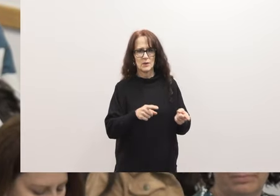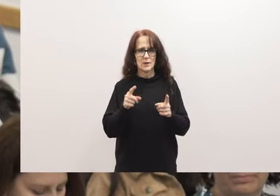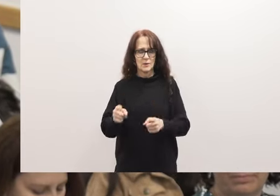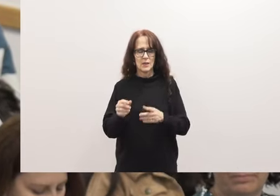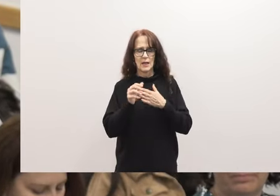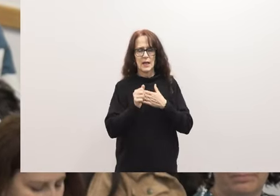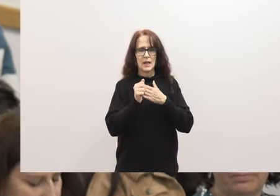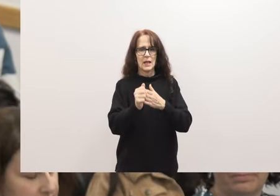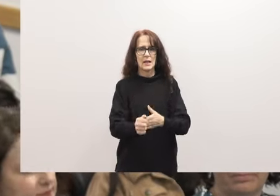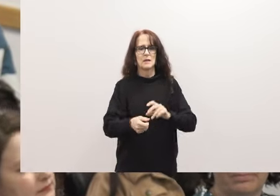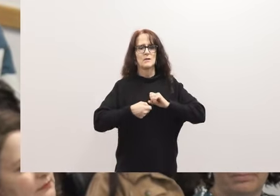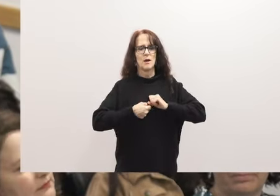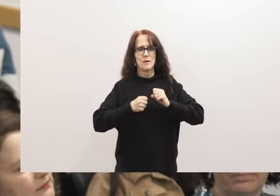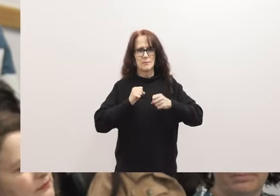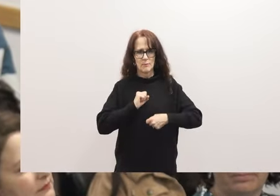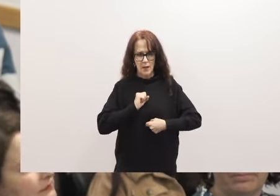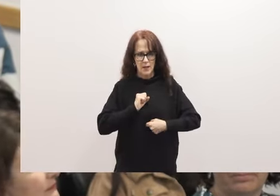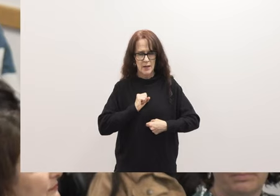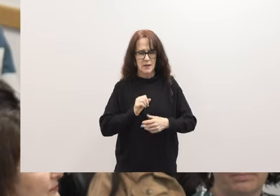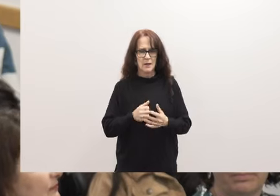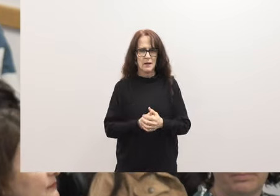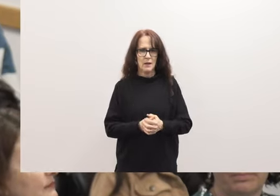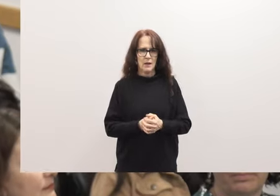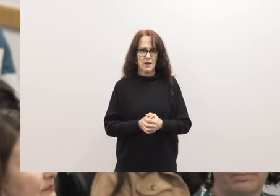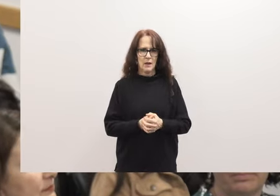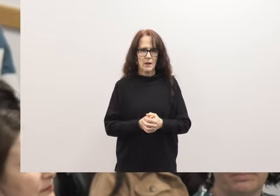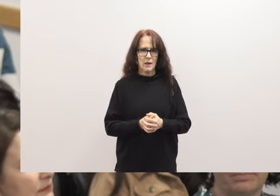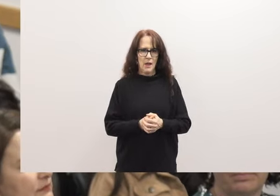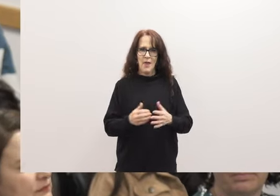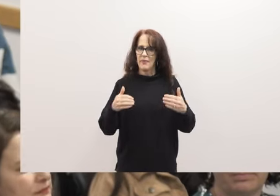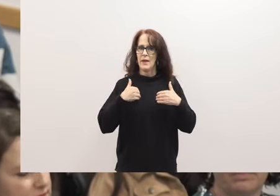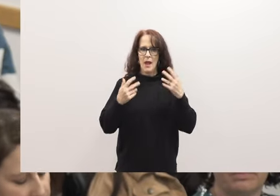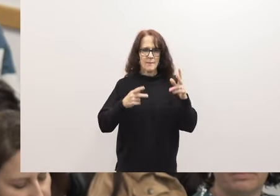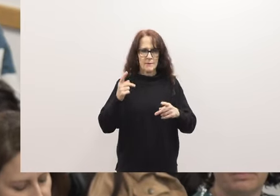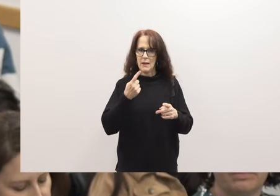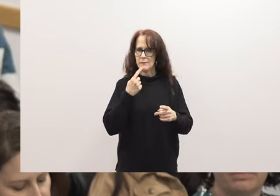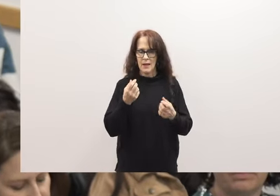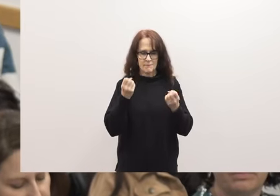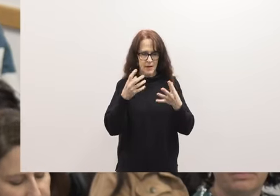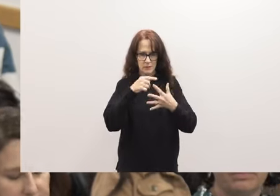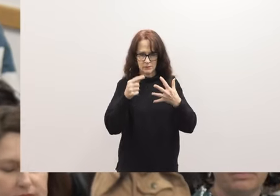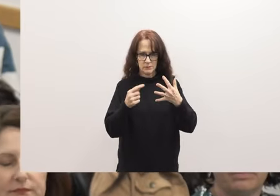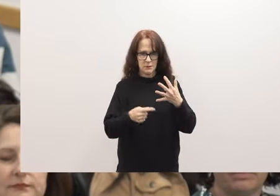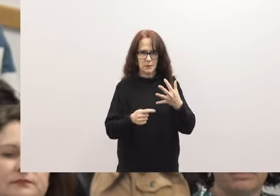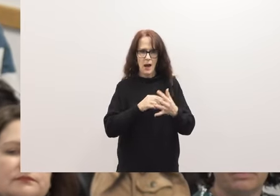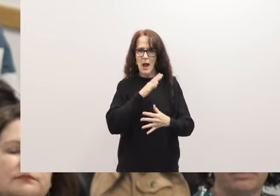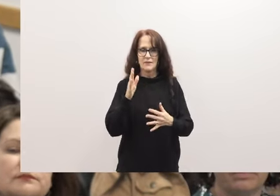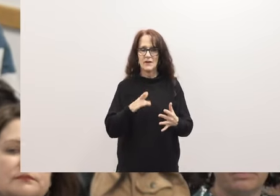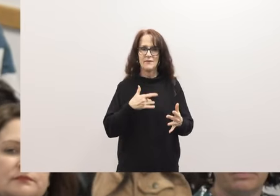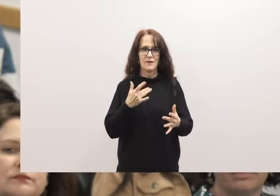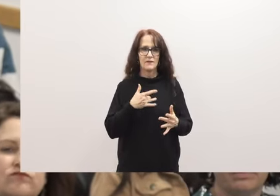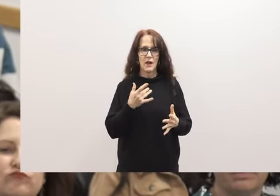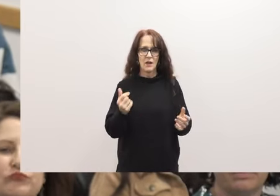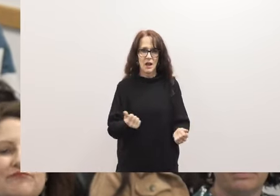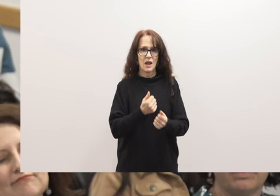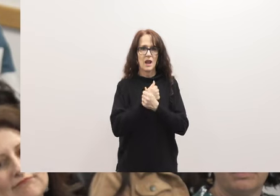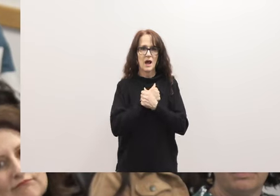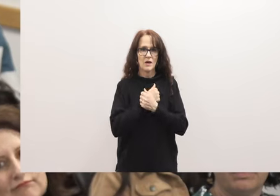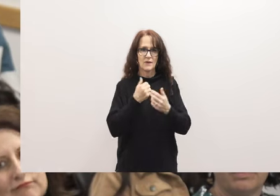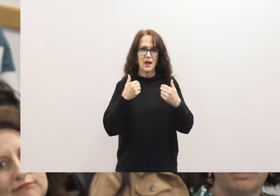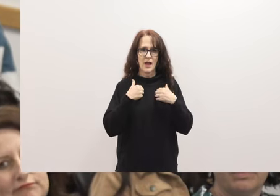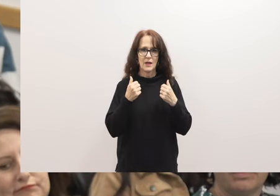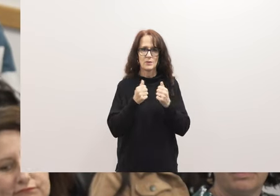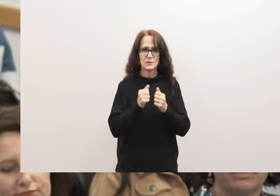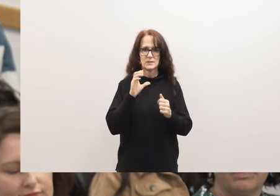to such heartbreak. And as young, and echoing what young folks have already said, they also told me, I've never felt such love as I've had with